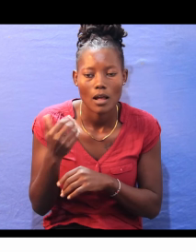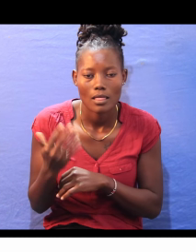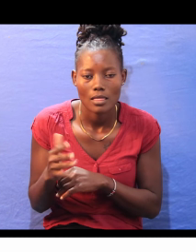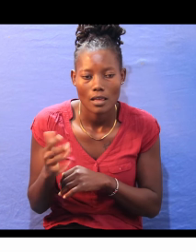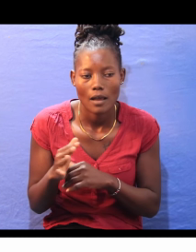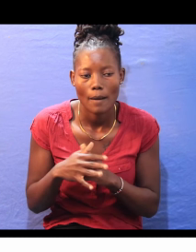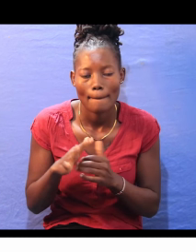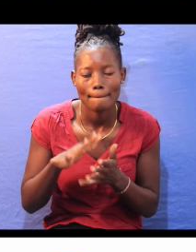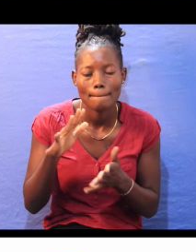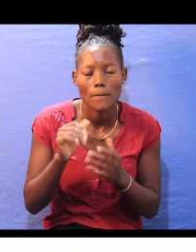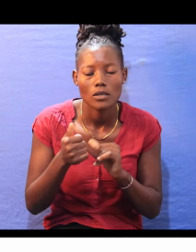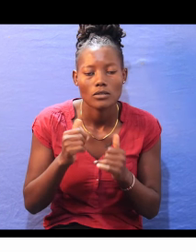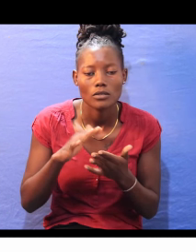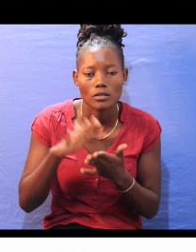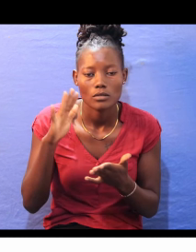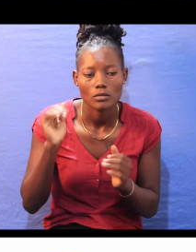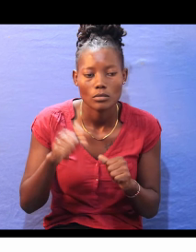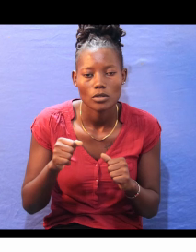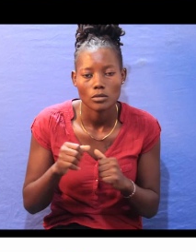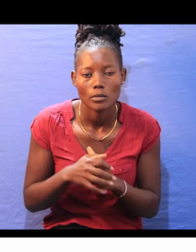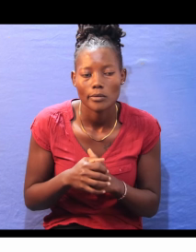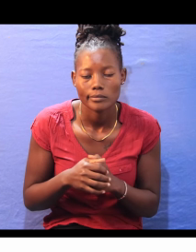much force as possible.